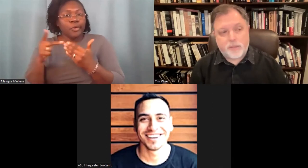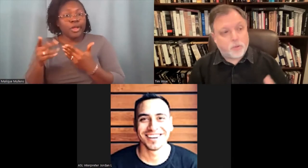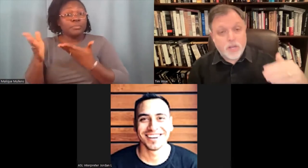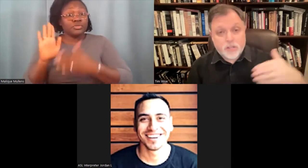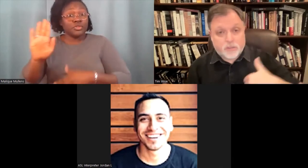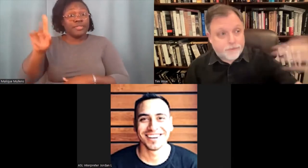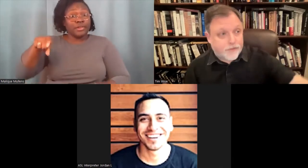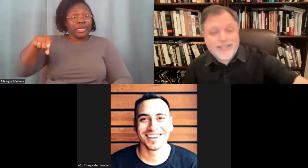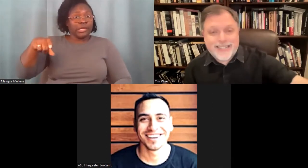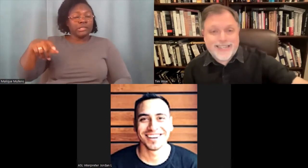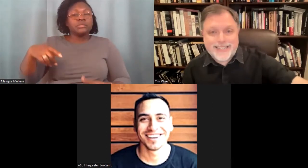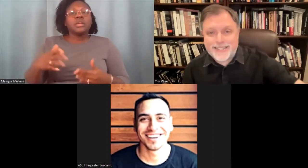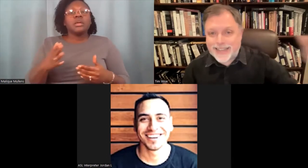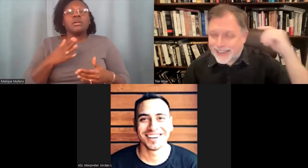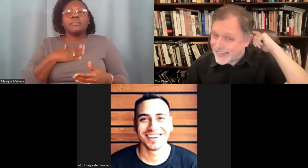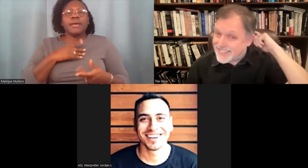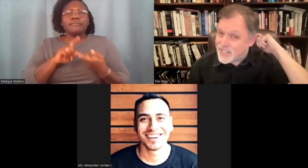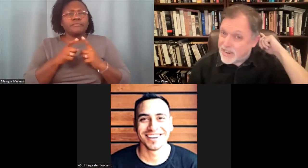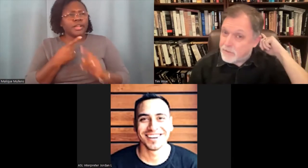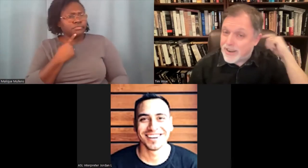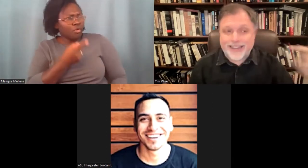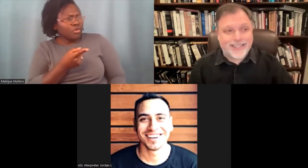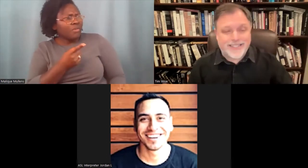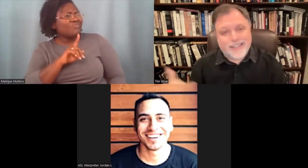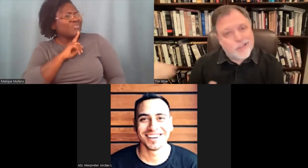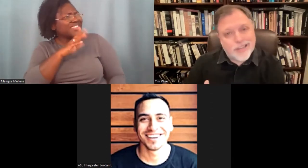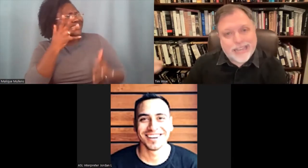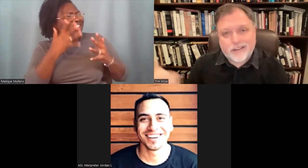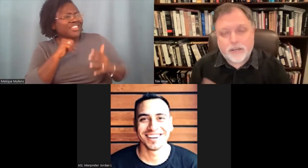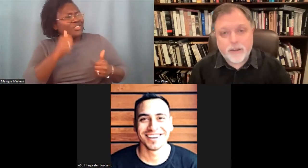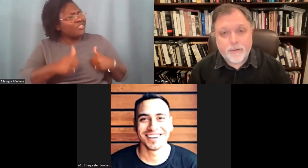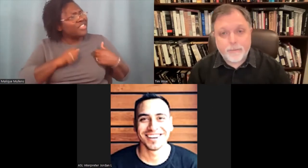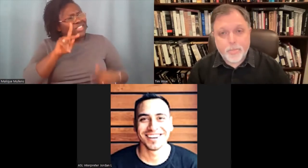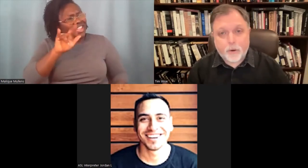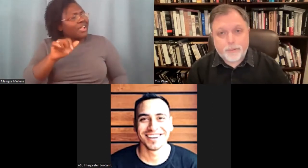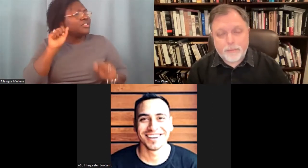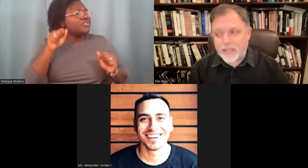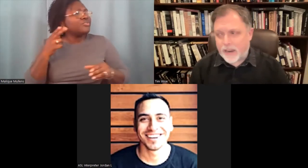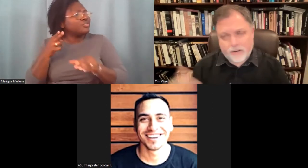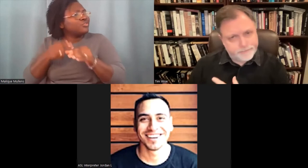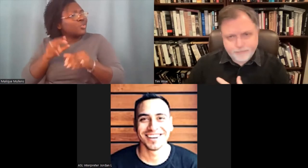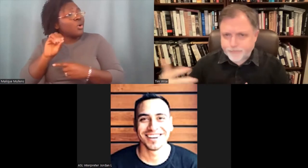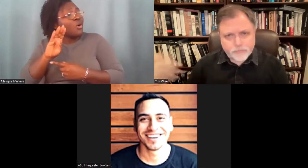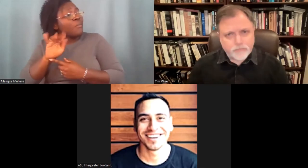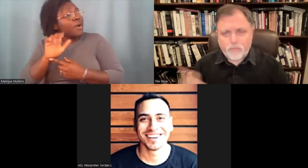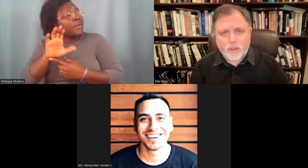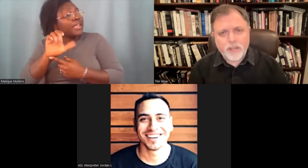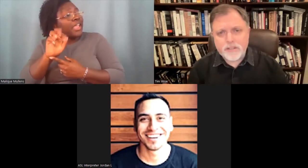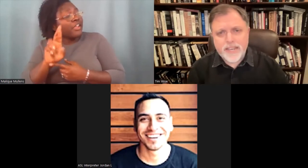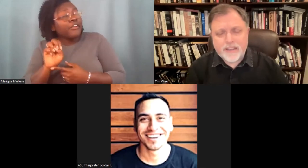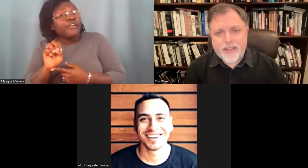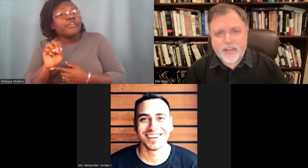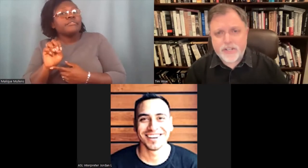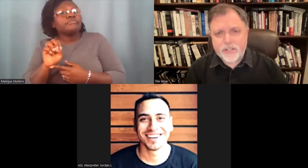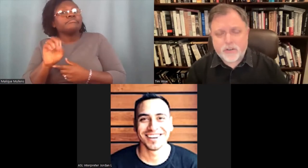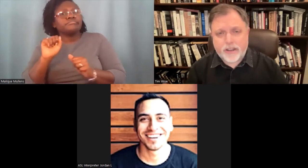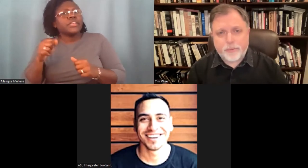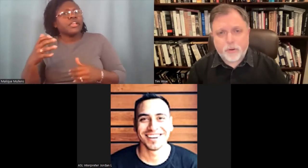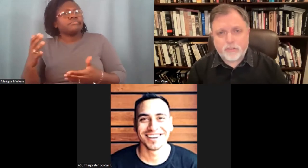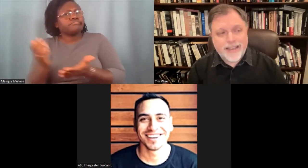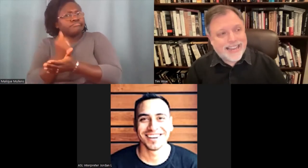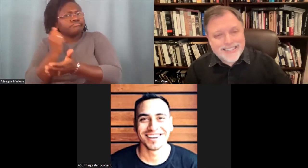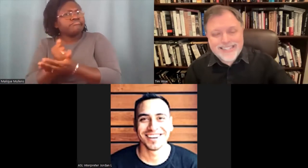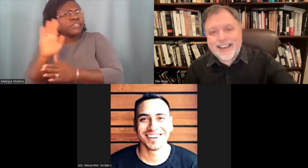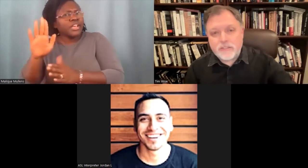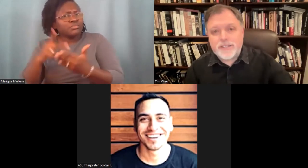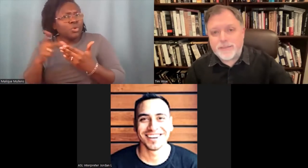lot of people. So my friend says to this guy, God, it's a shame you're not in Kentucky. You could get on Obamacare and, take advantage of this great